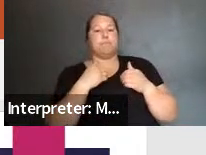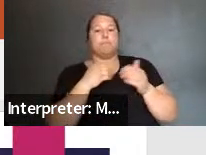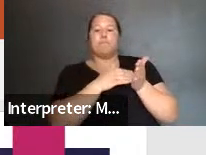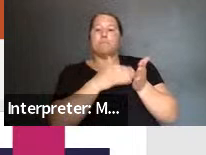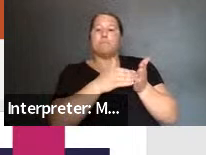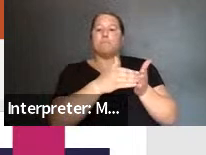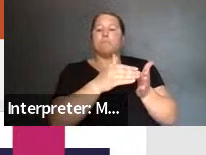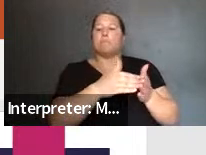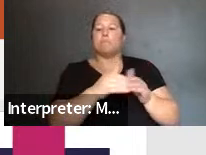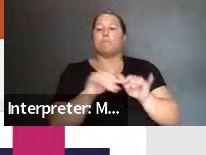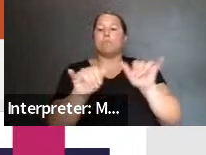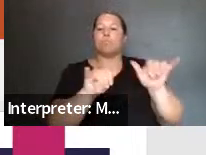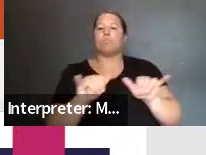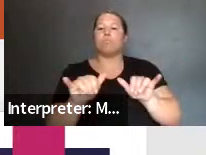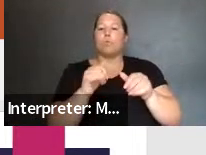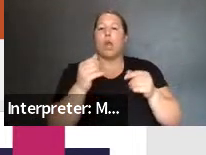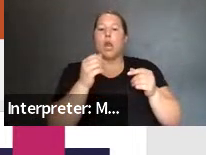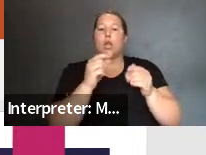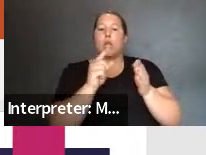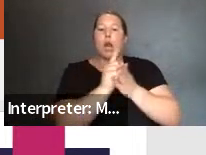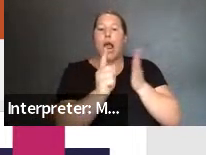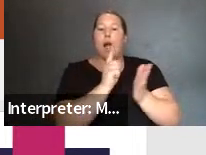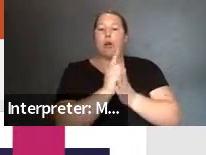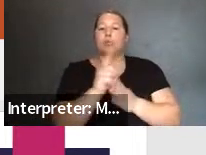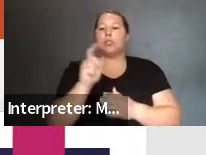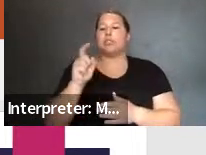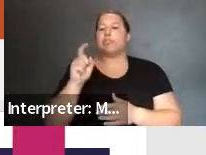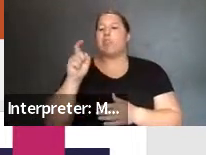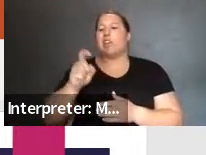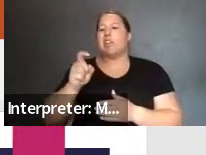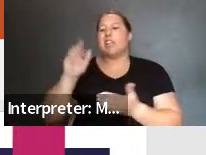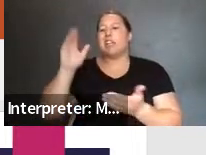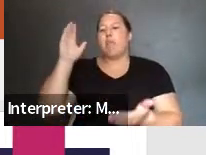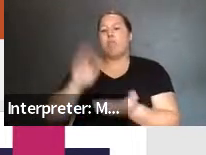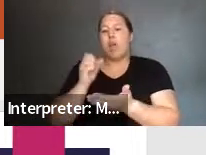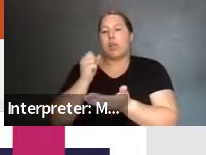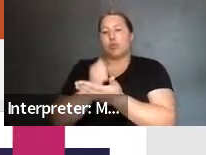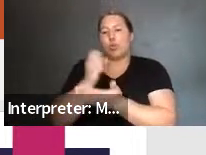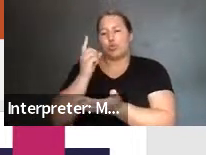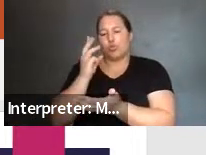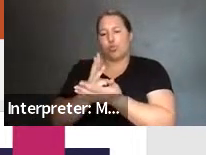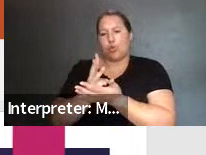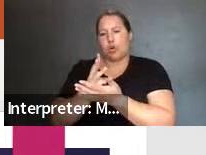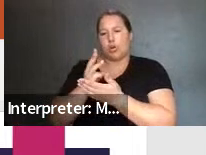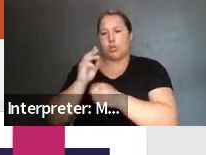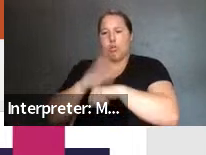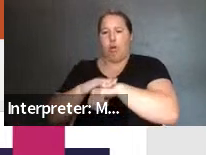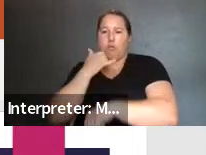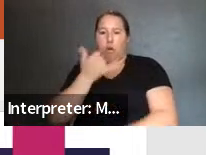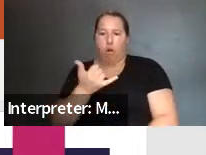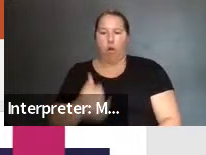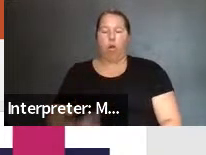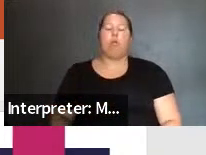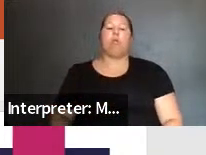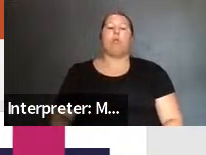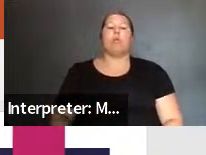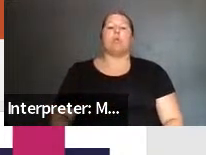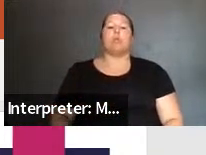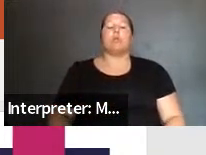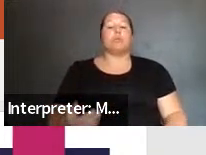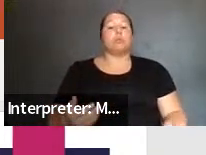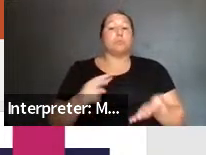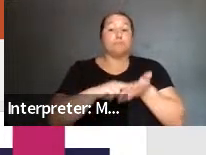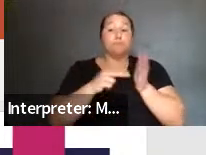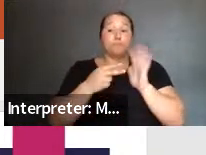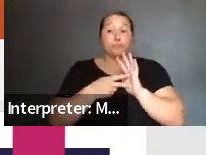worker, response social workers. The rationale again falls into if needing some of those folks, because we know that people